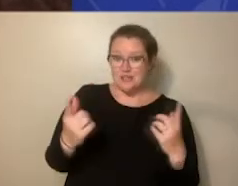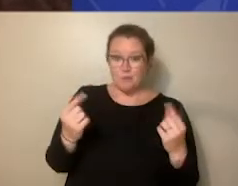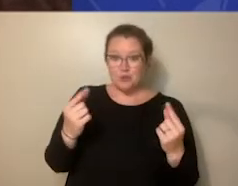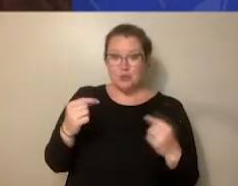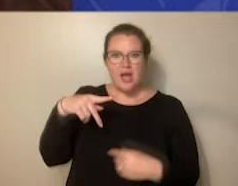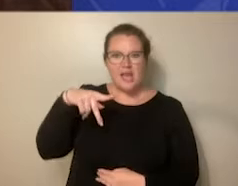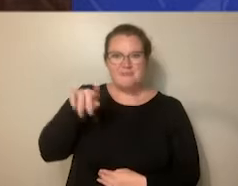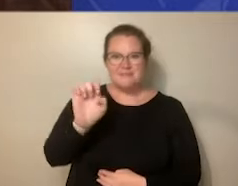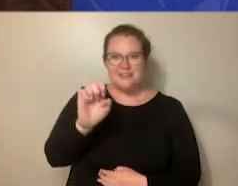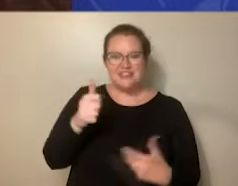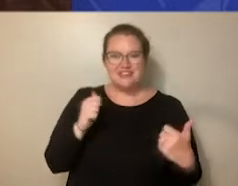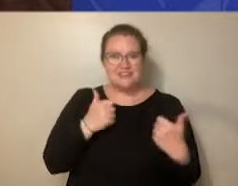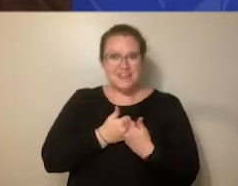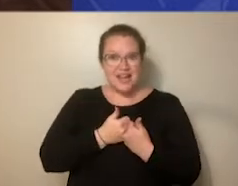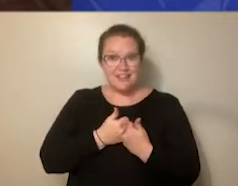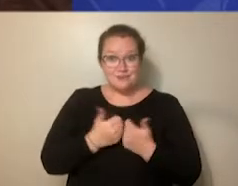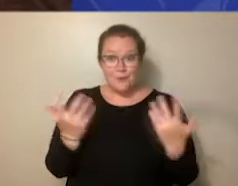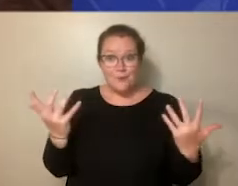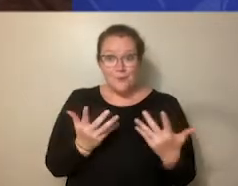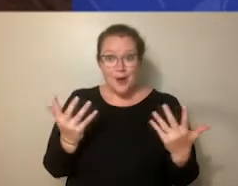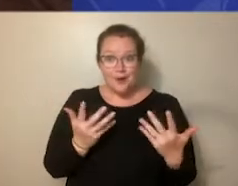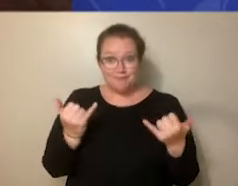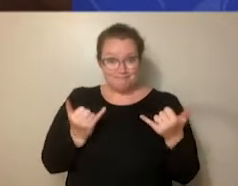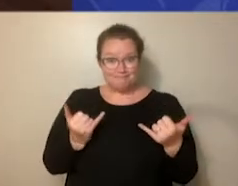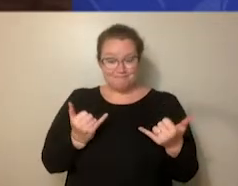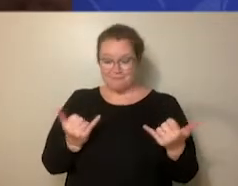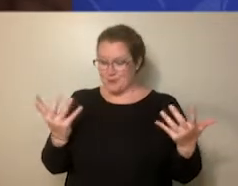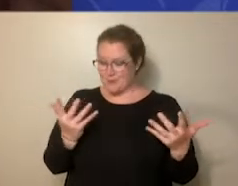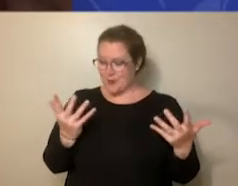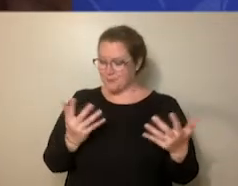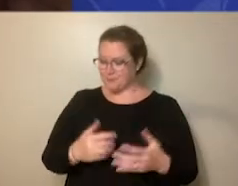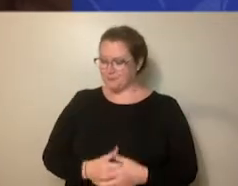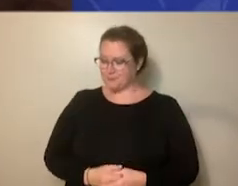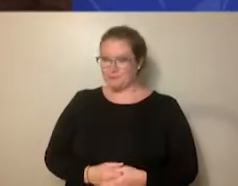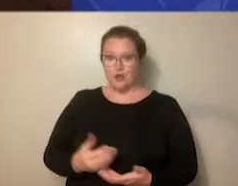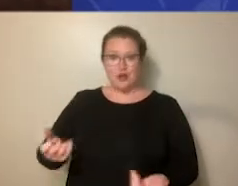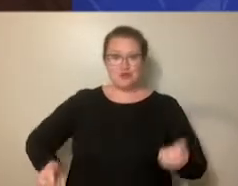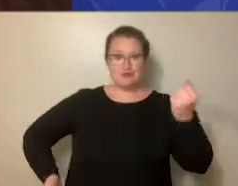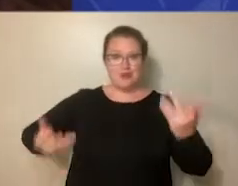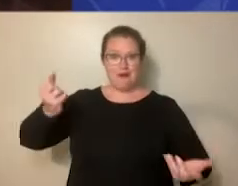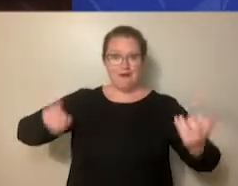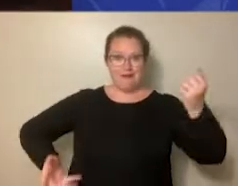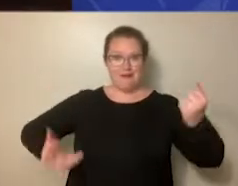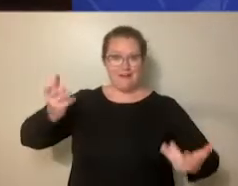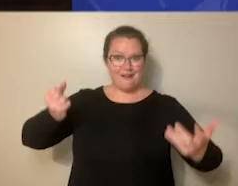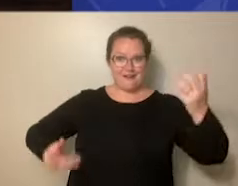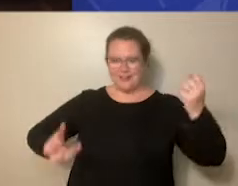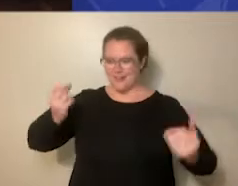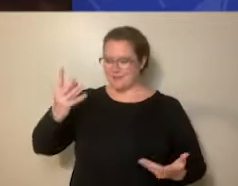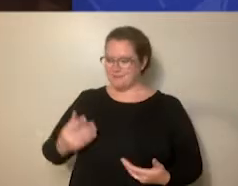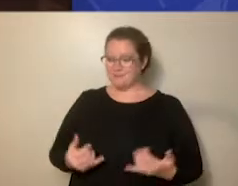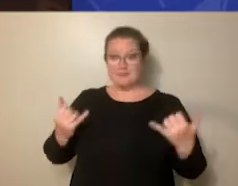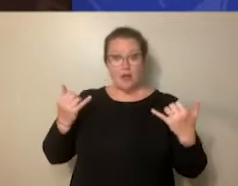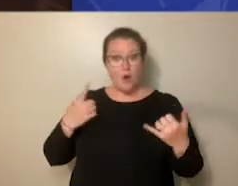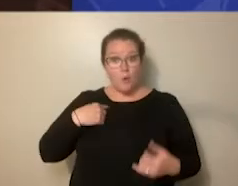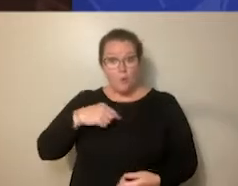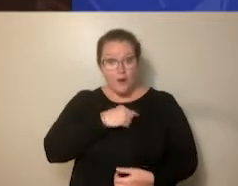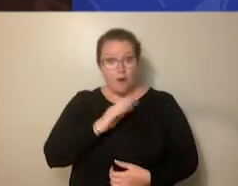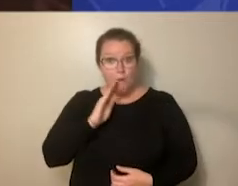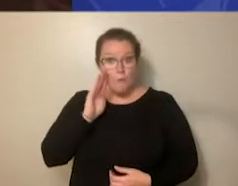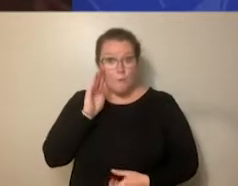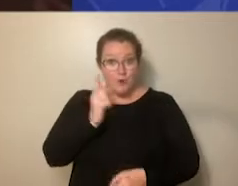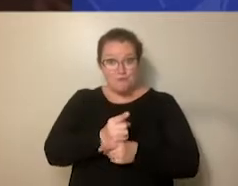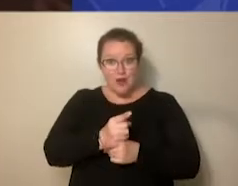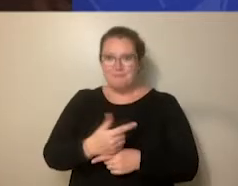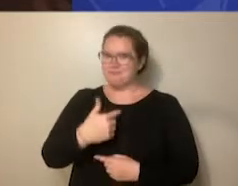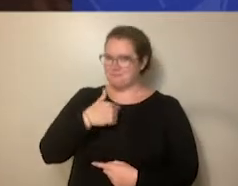PE challenge. My PE challenge for you today is juggling. Since we're all at home, I went